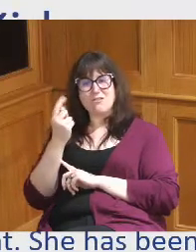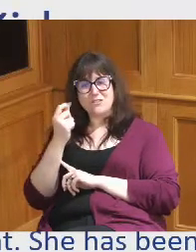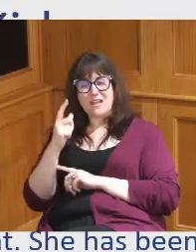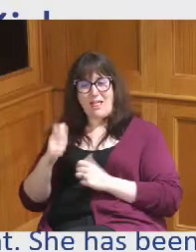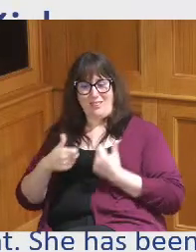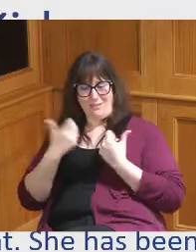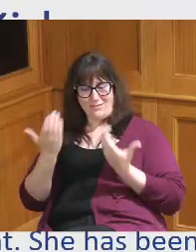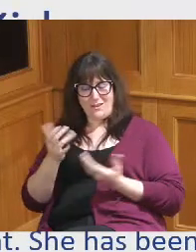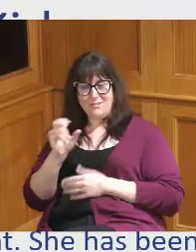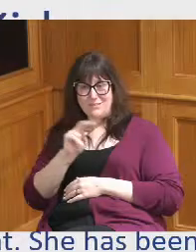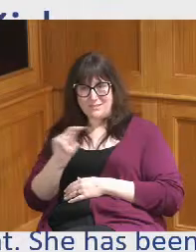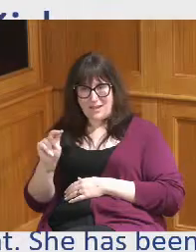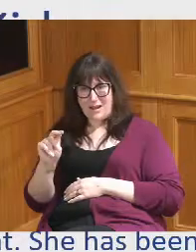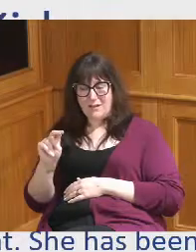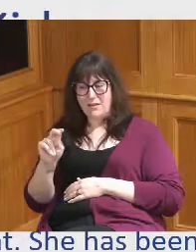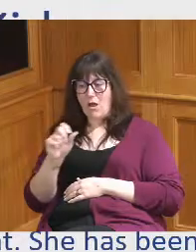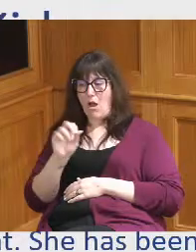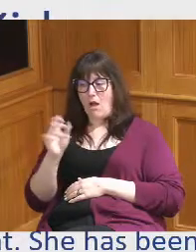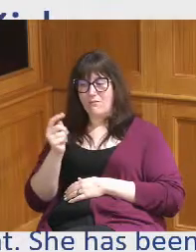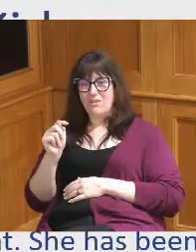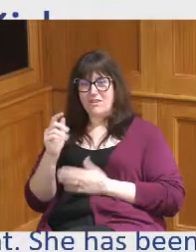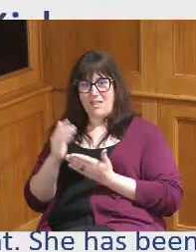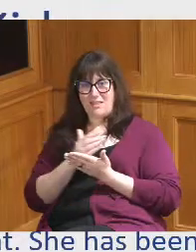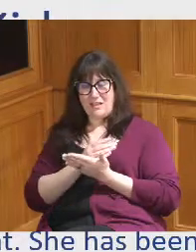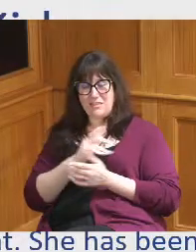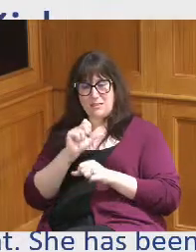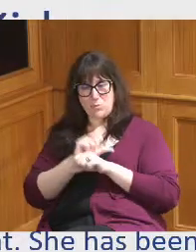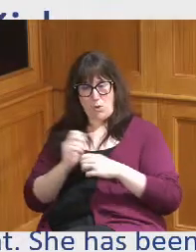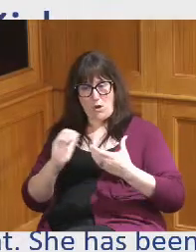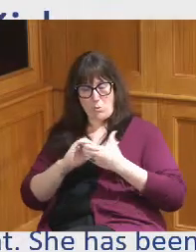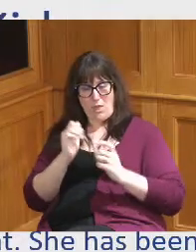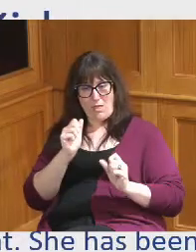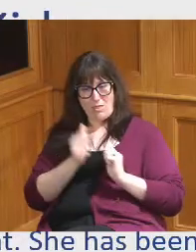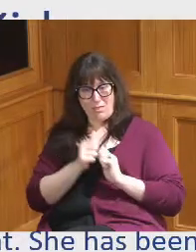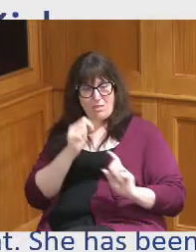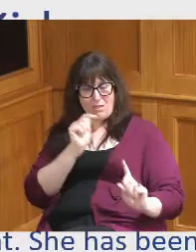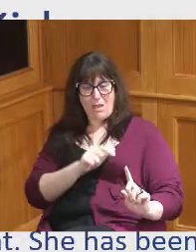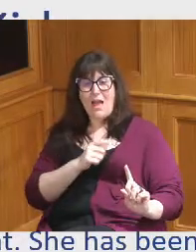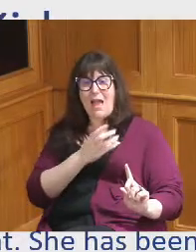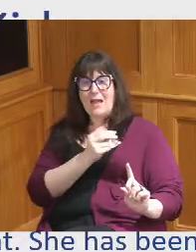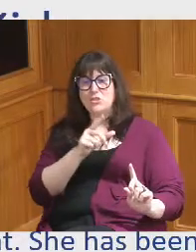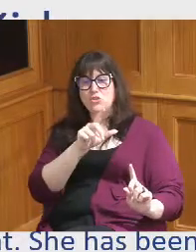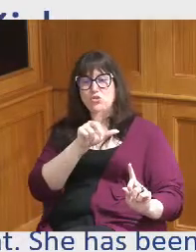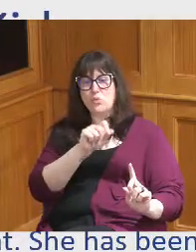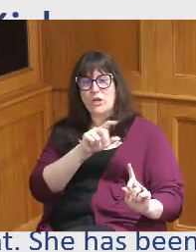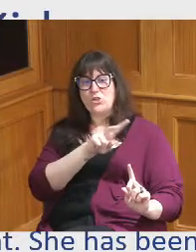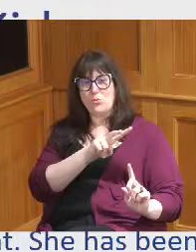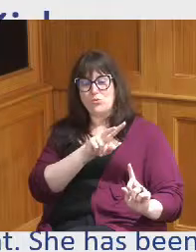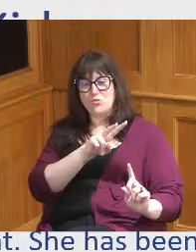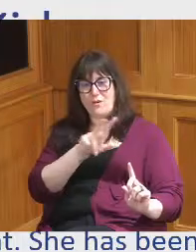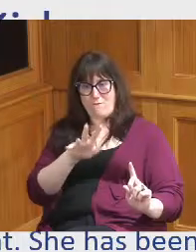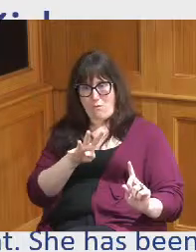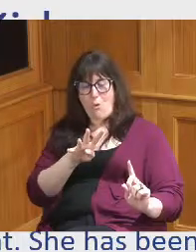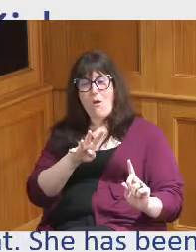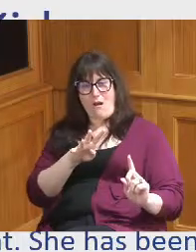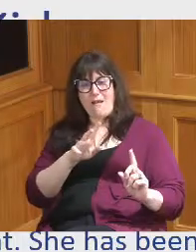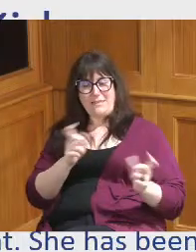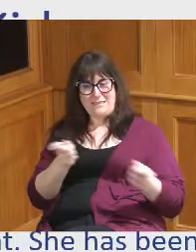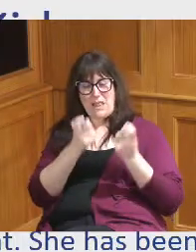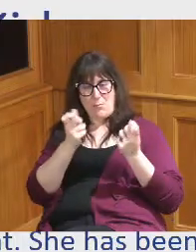Cincinnati. Off the List has worked with her, and she was also in the 2024 Celebrate Life calendar that Network for